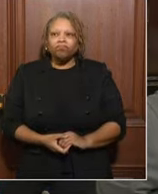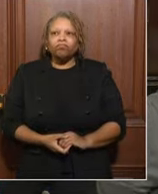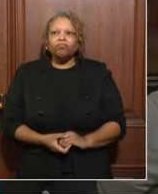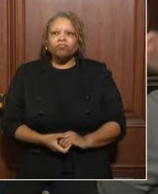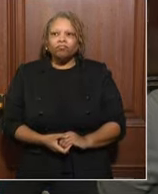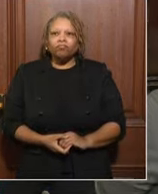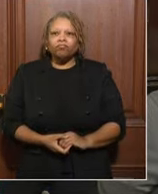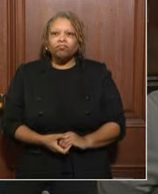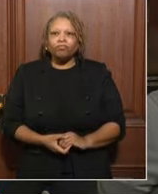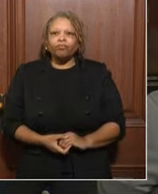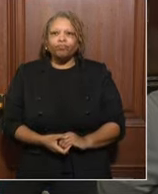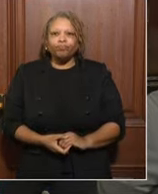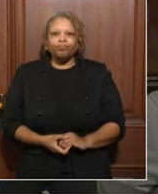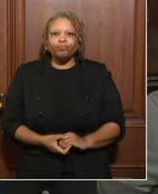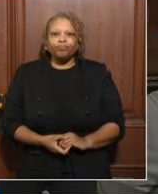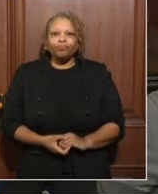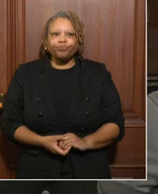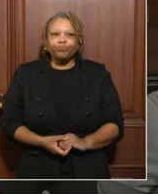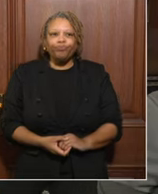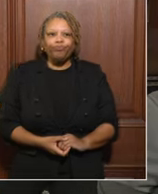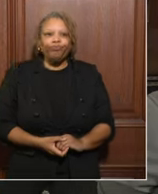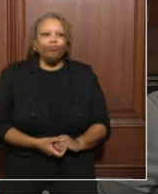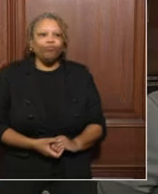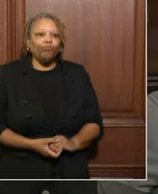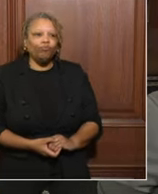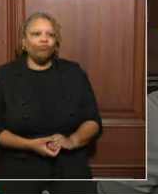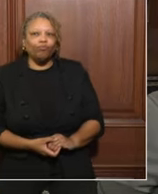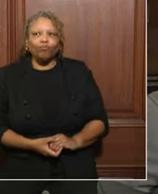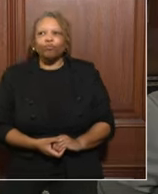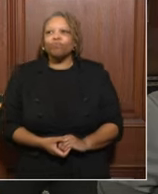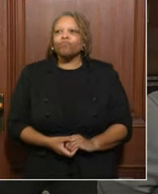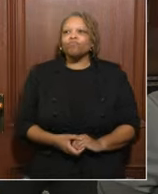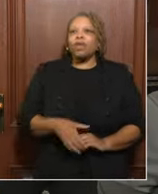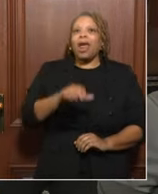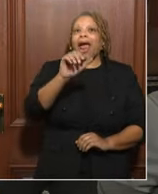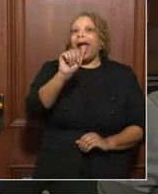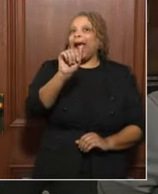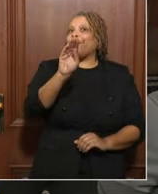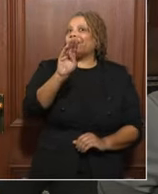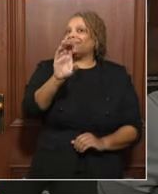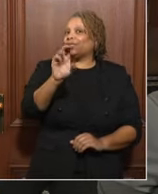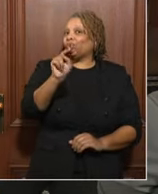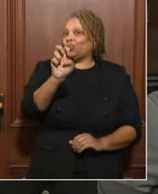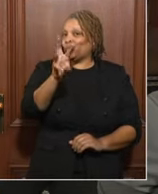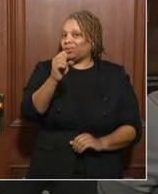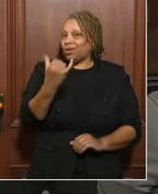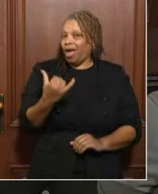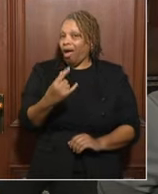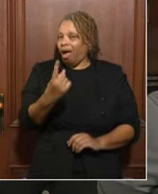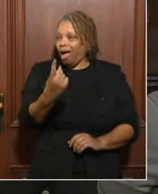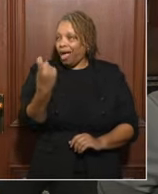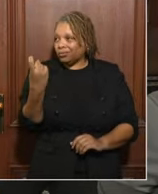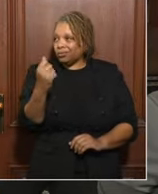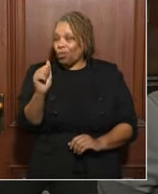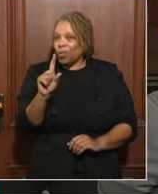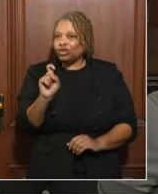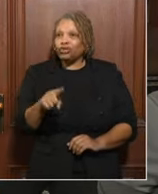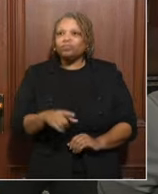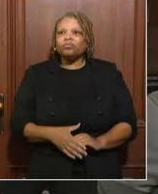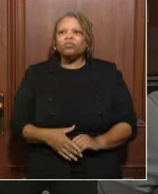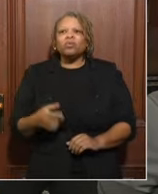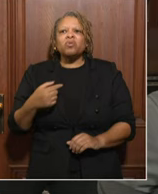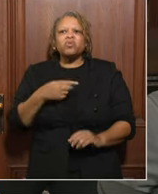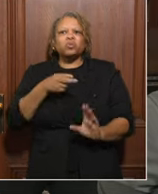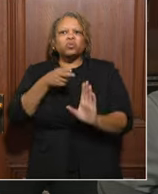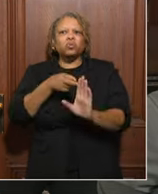Yes. Beatrice Peterson, ABC News. Earlier, you guys spoke about preparations for Election Day and the election cycle starting